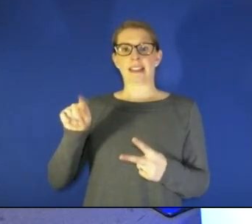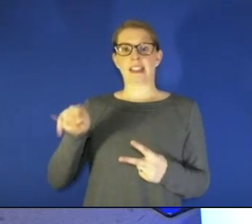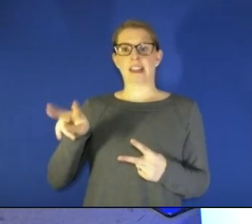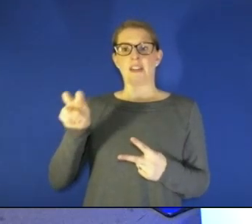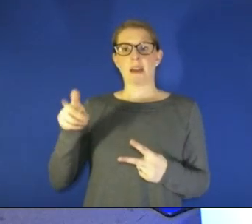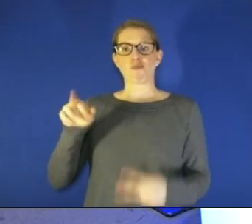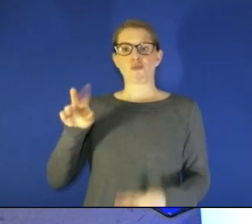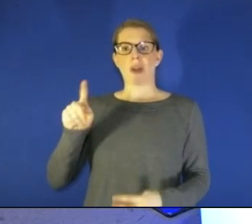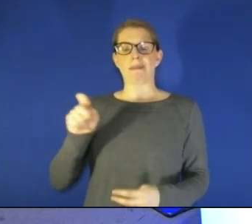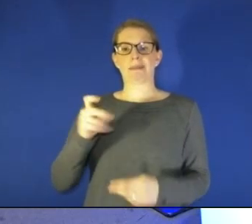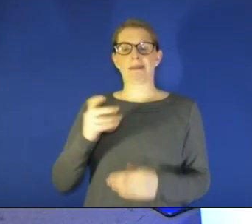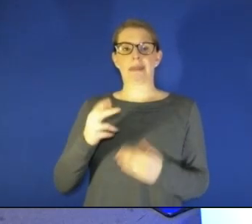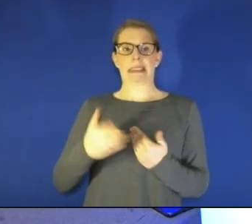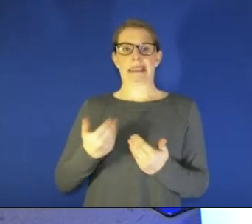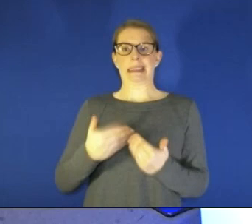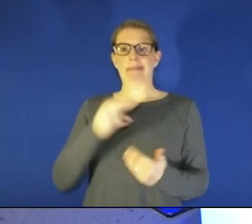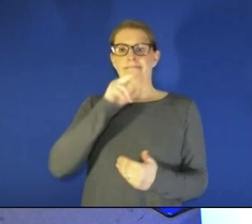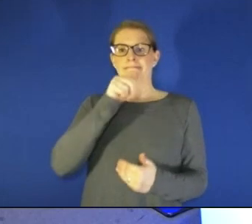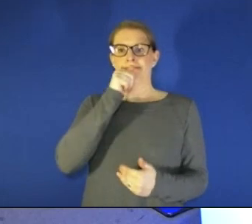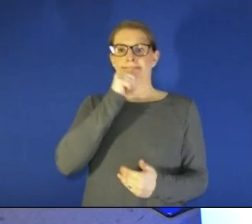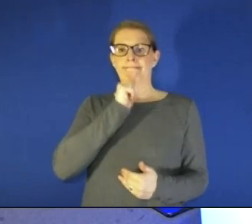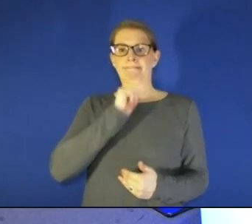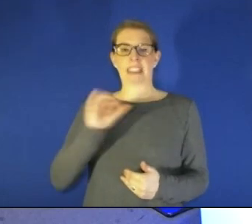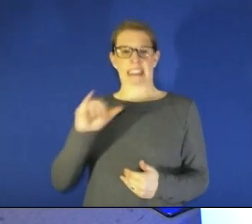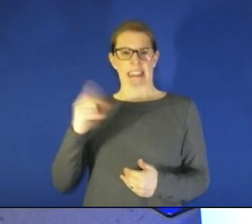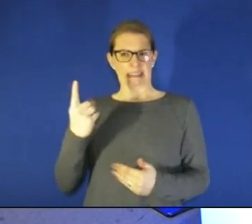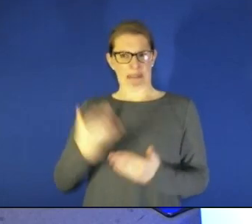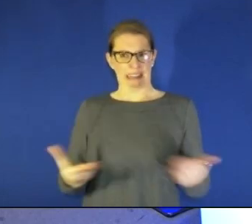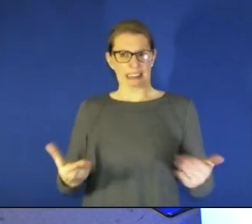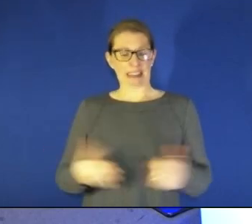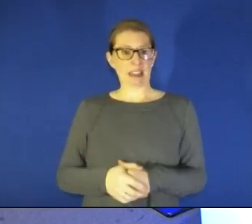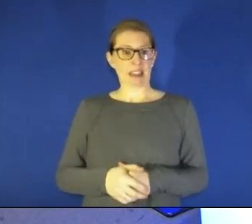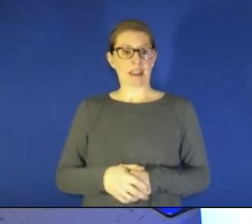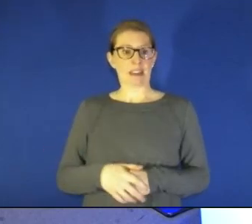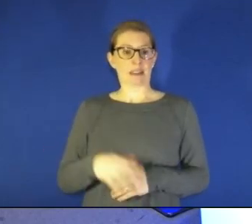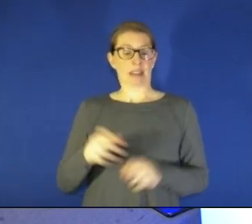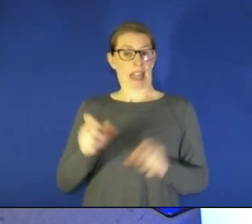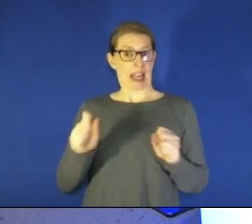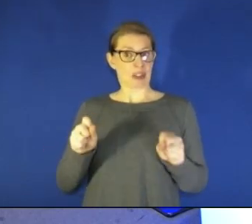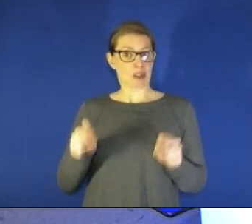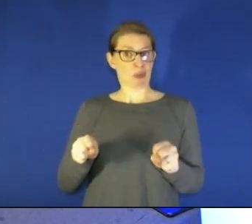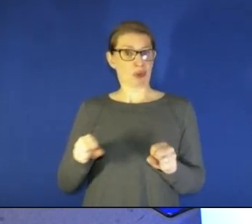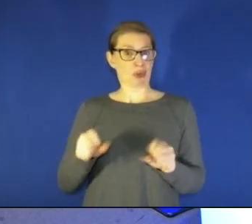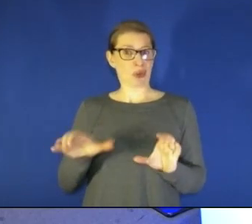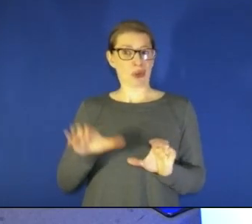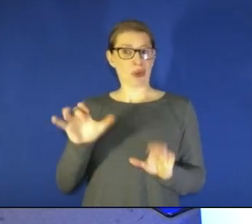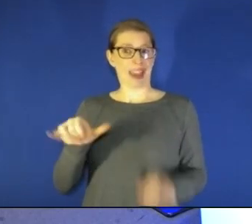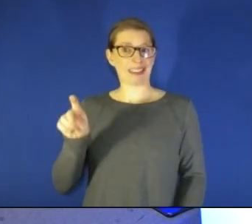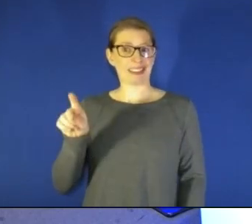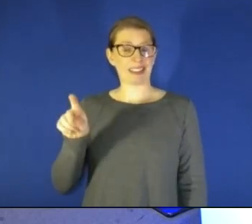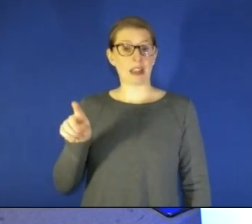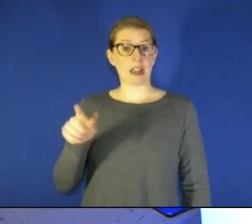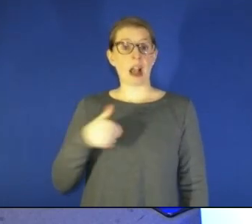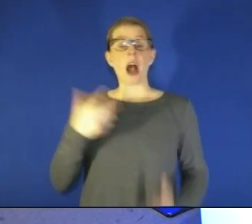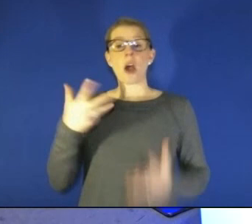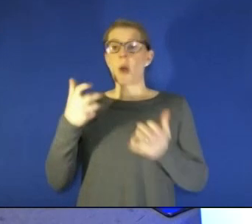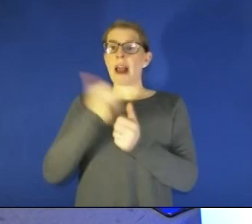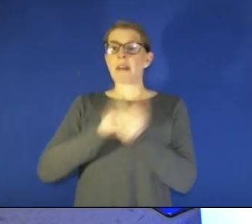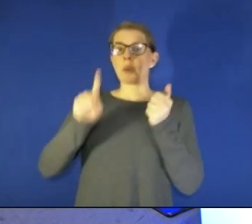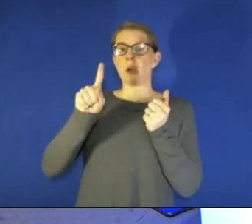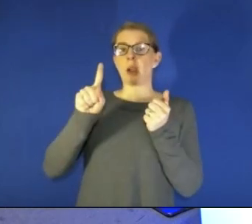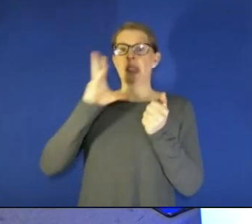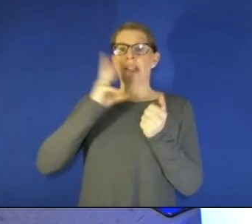I would imagine. Is that something that somebody would be eligible to do? Sure. I kind of want everyone to have to go through what I went